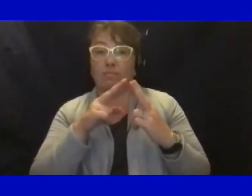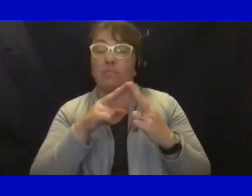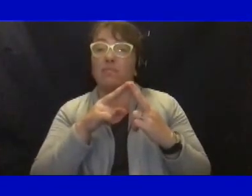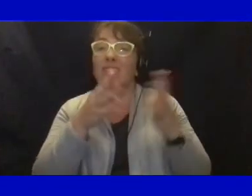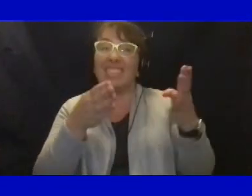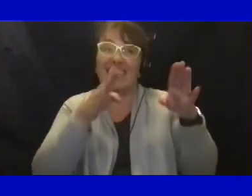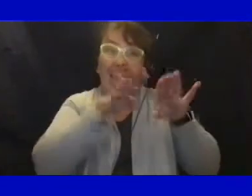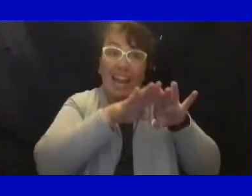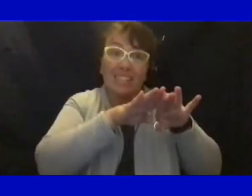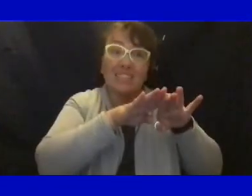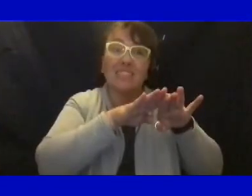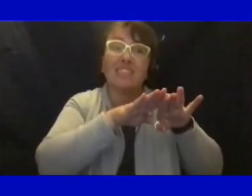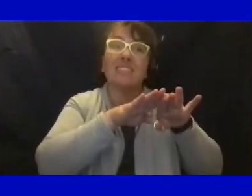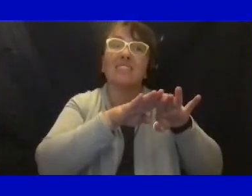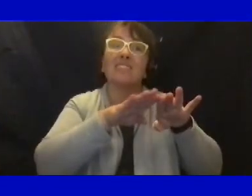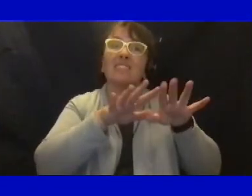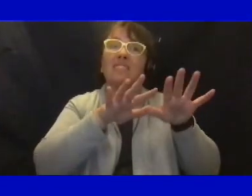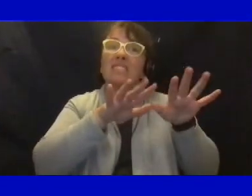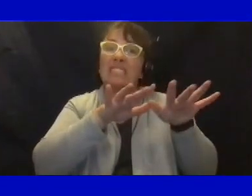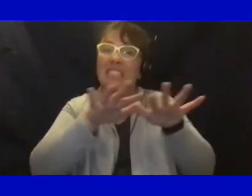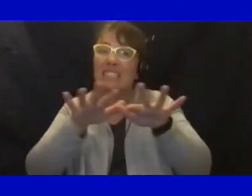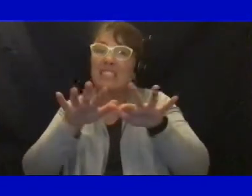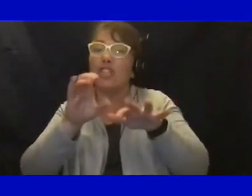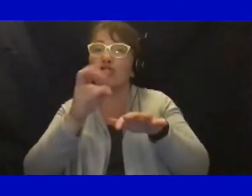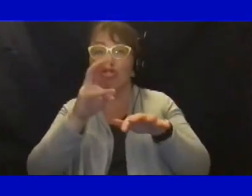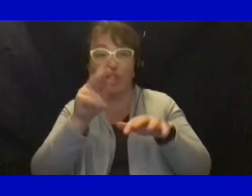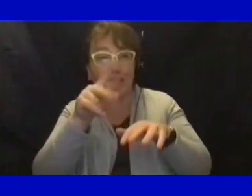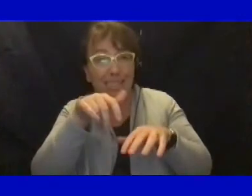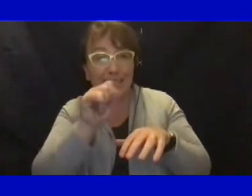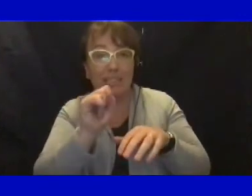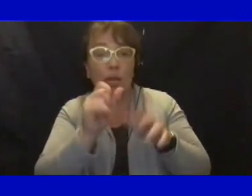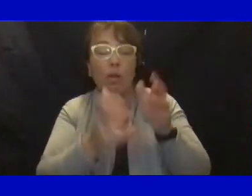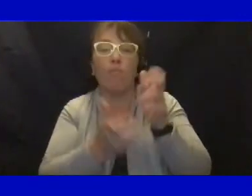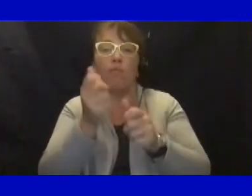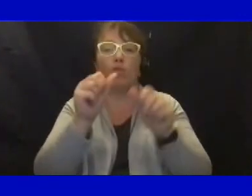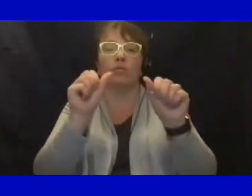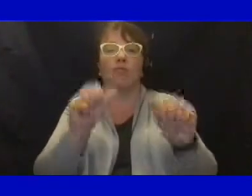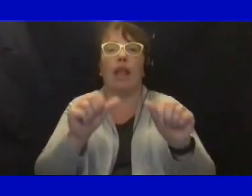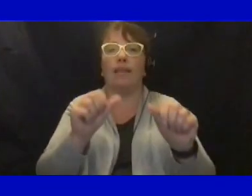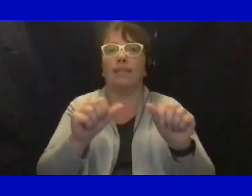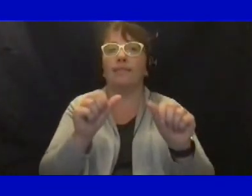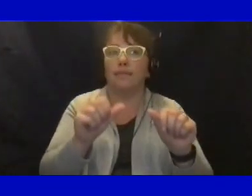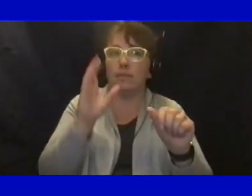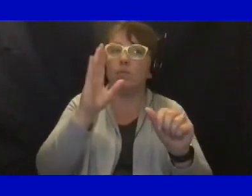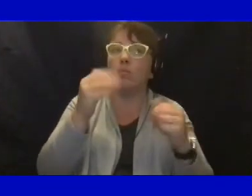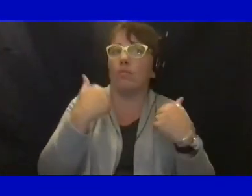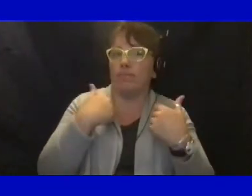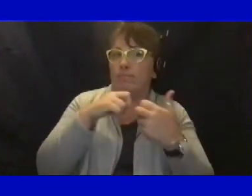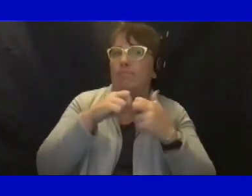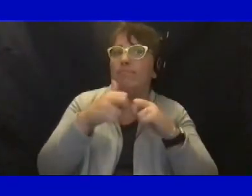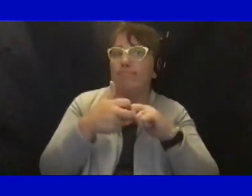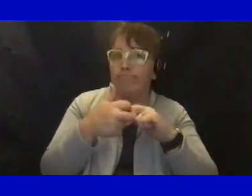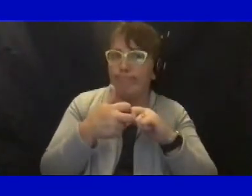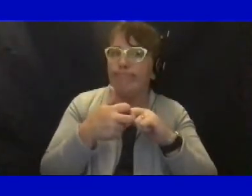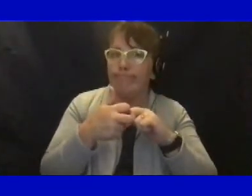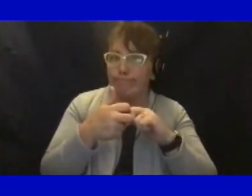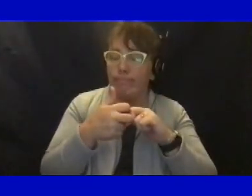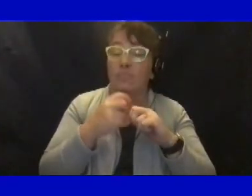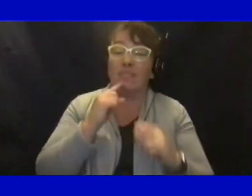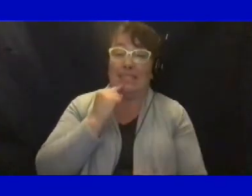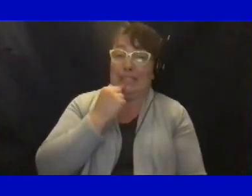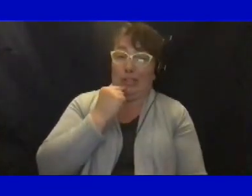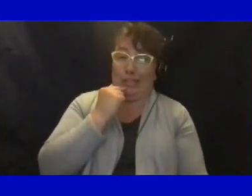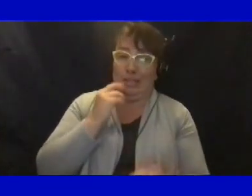those are the basins, those are the creeks that are most likely to have mud and debris flow and significance. So they have a